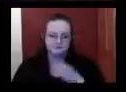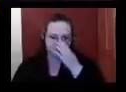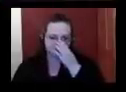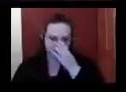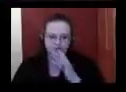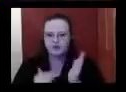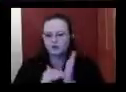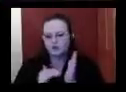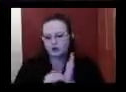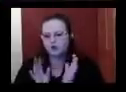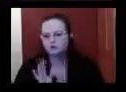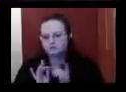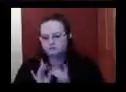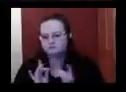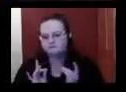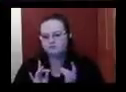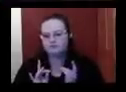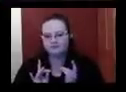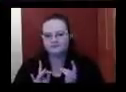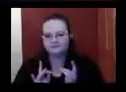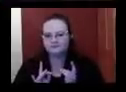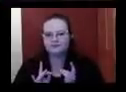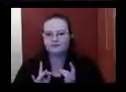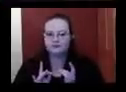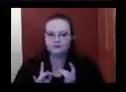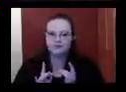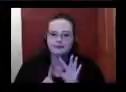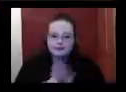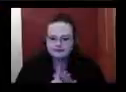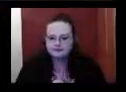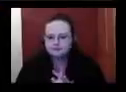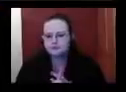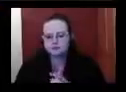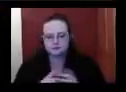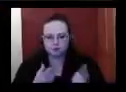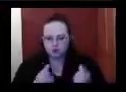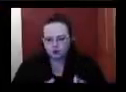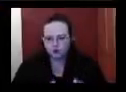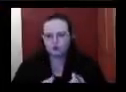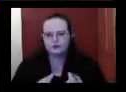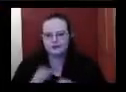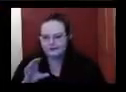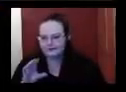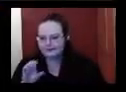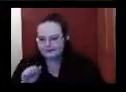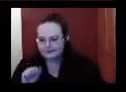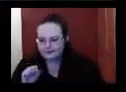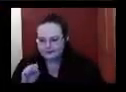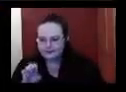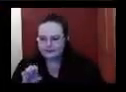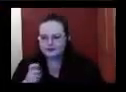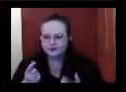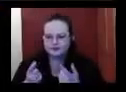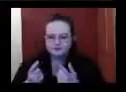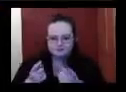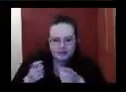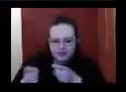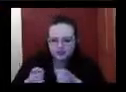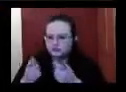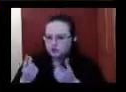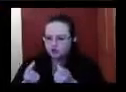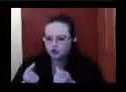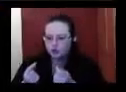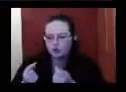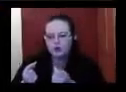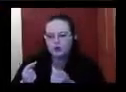Dr. Meghani talked about the symptom protocol and case management that the region will